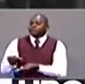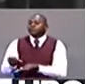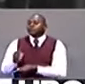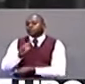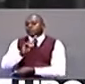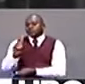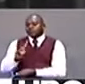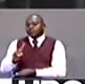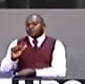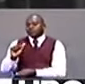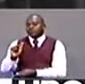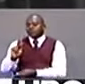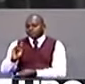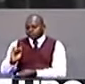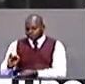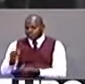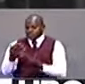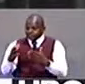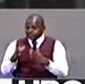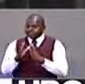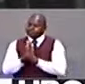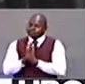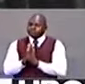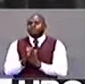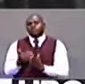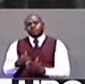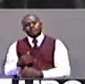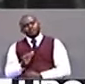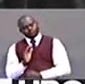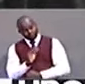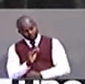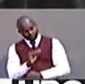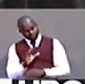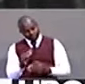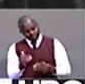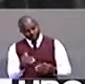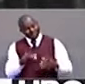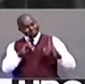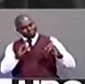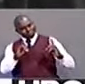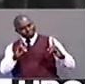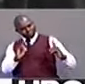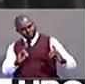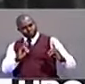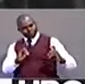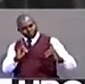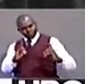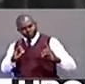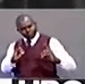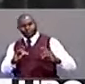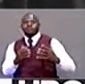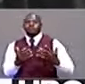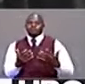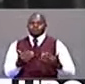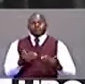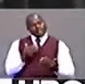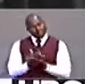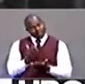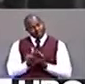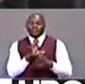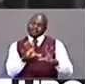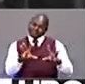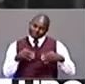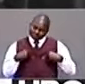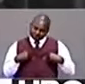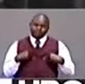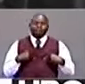Zaake. After the prayers, I asked the Archbishop whether I could take a photo with him. And he did accept